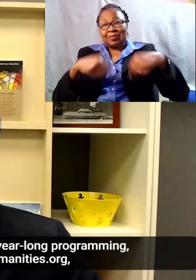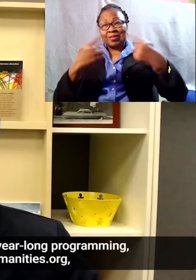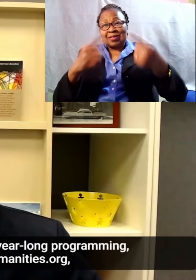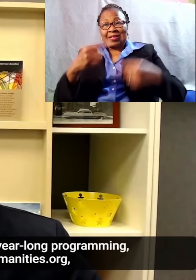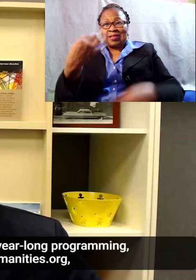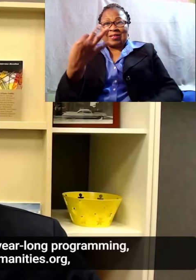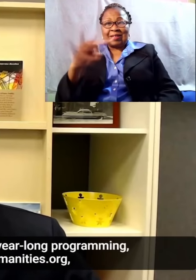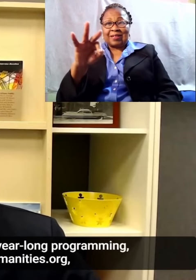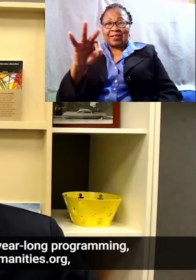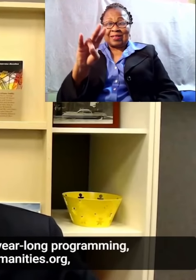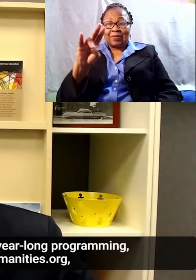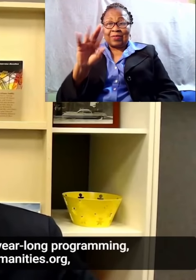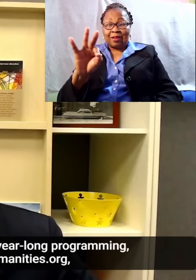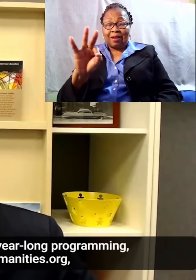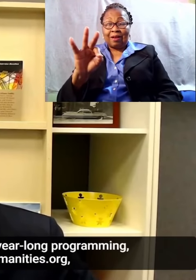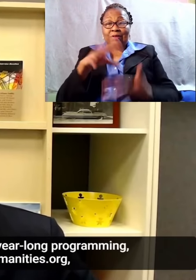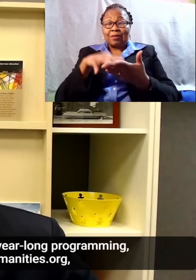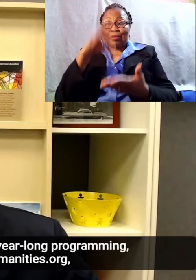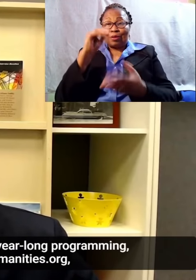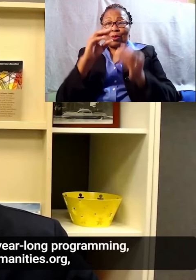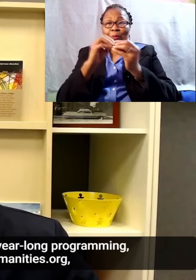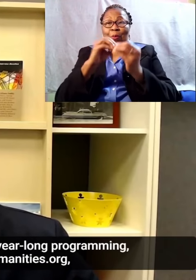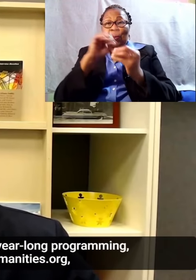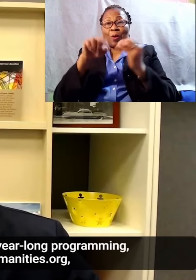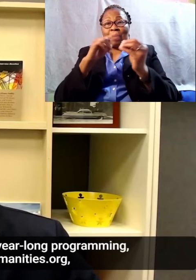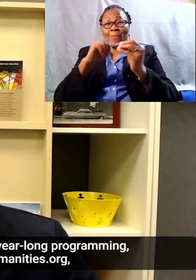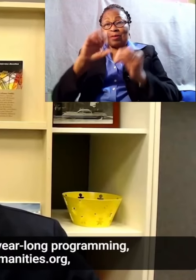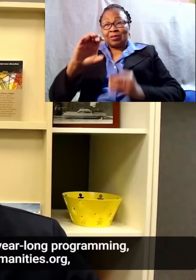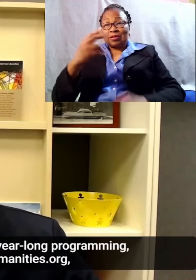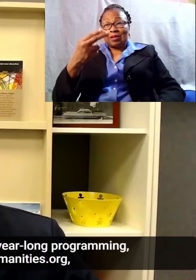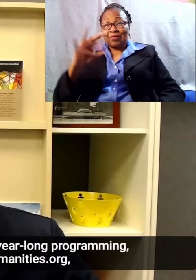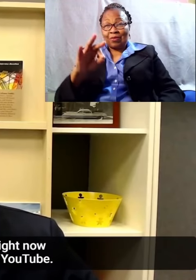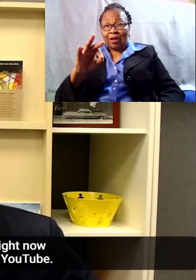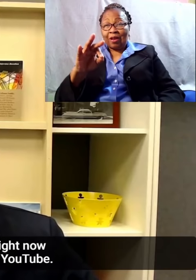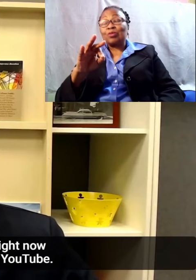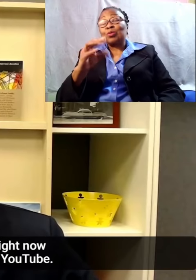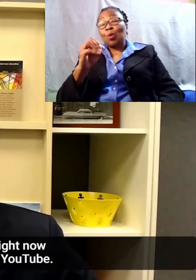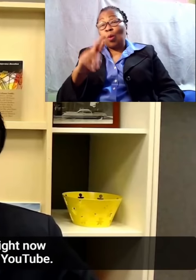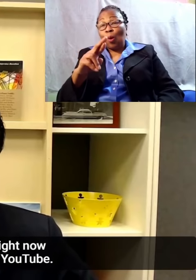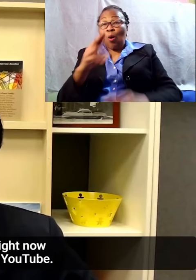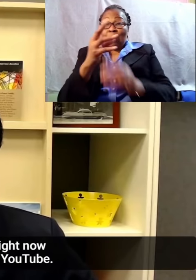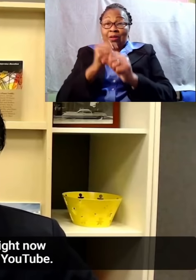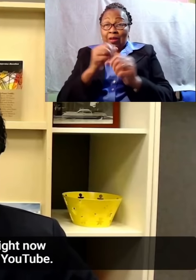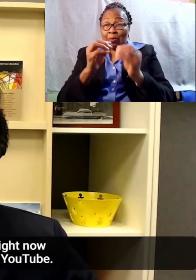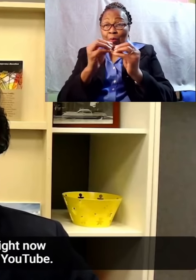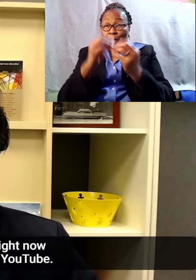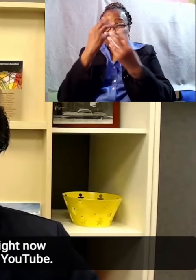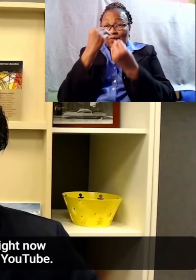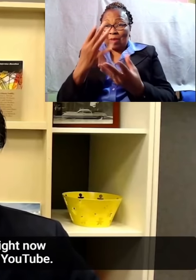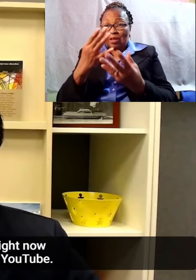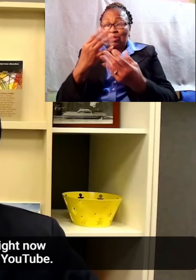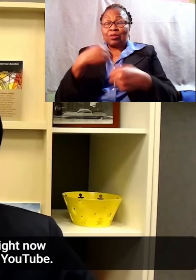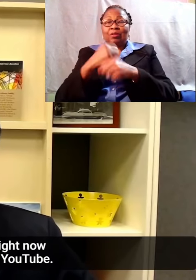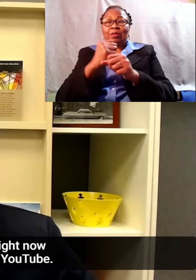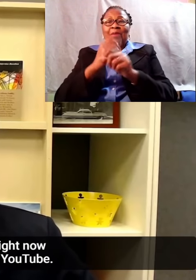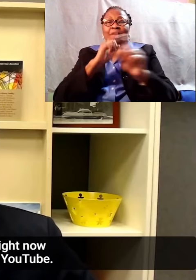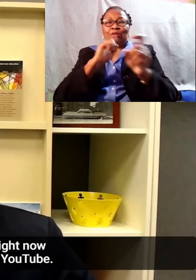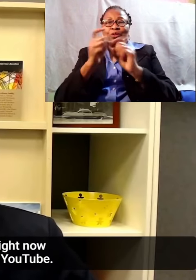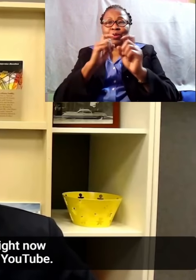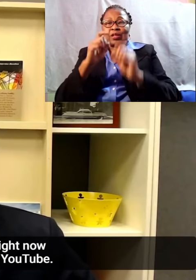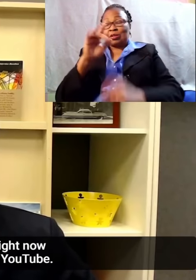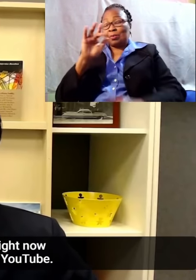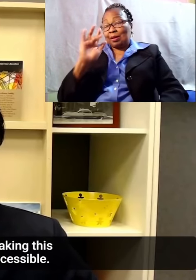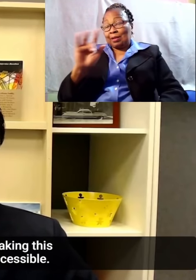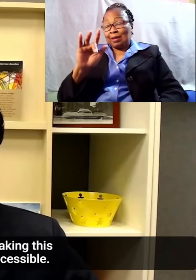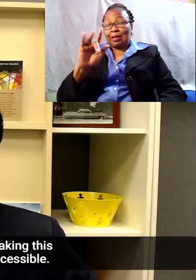about the festival and our year-round programming or become a member at chicagohumanities.org. You can also make a donation right now by clicking the donate button